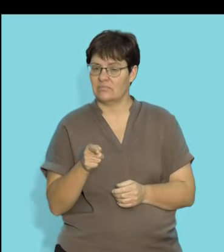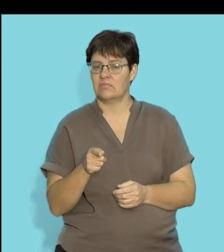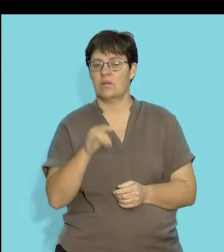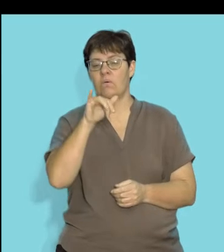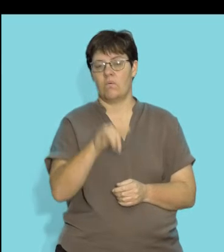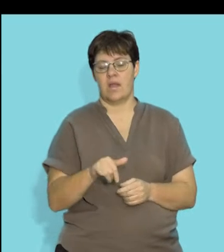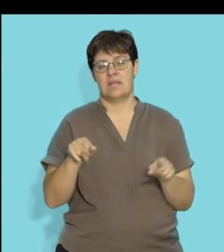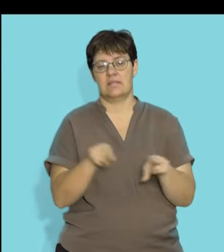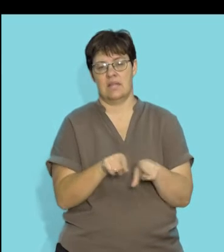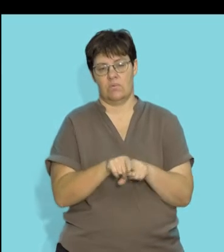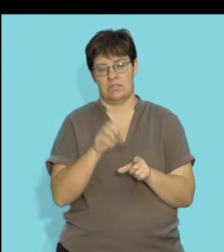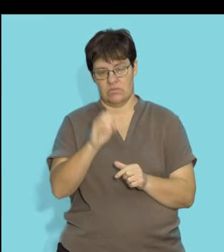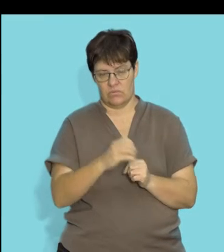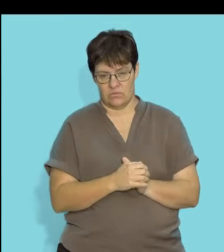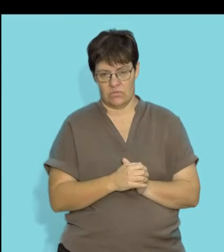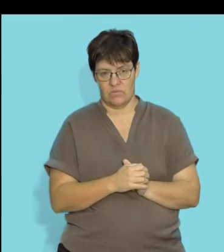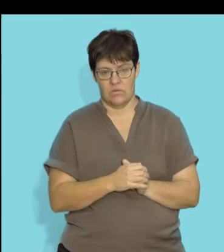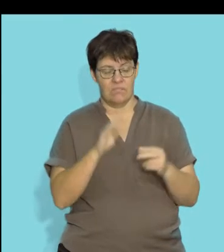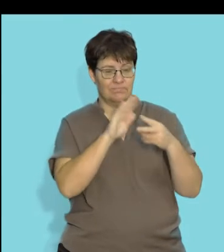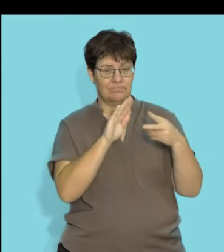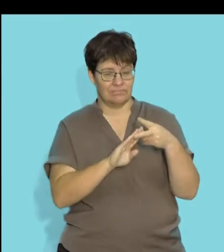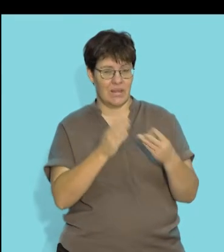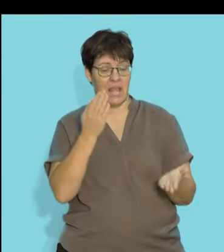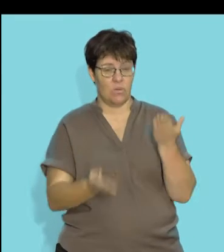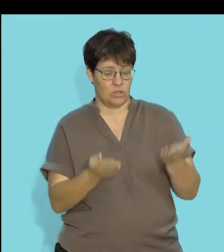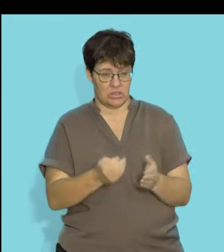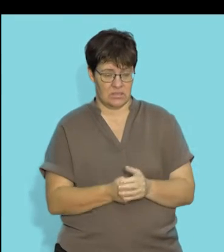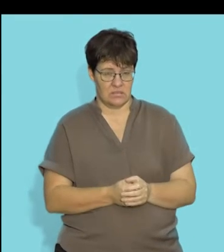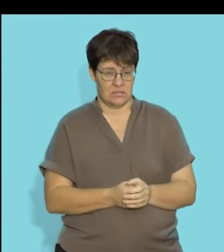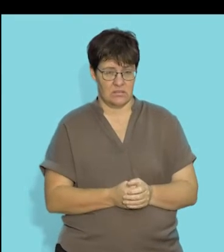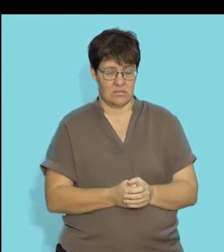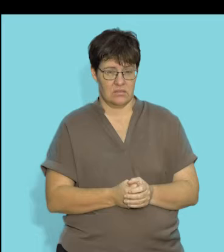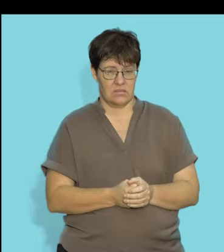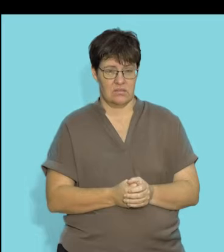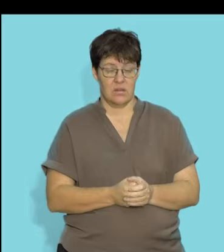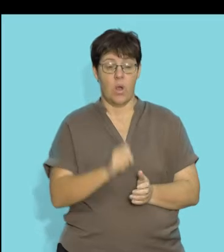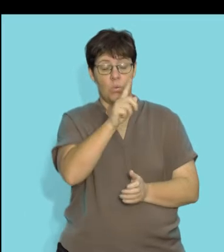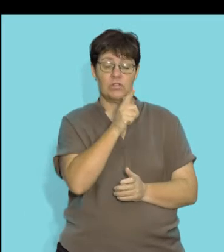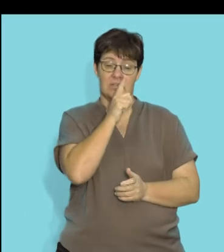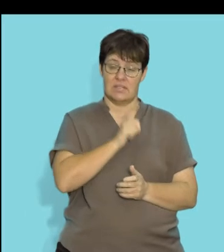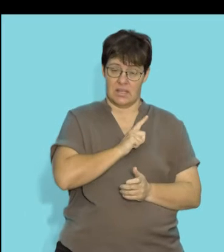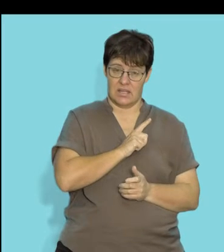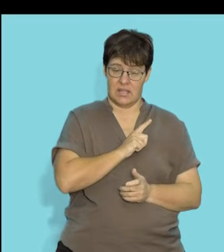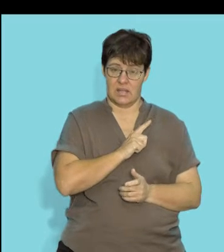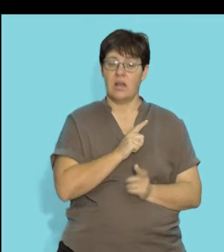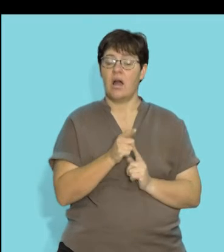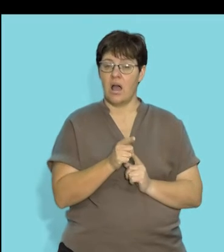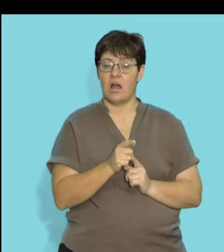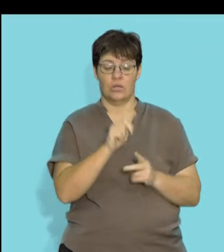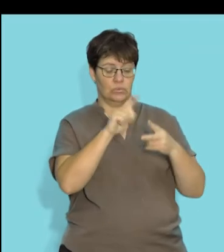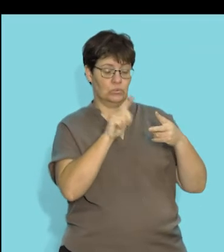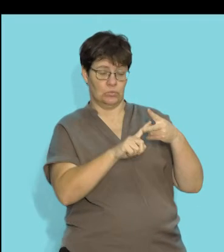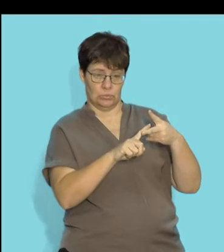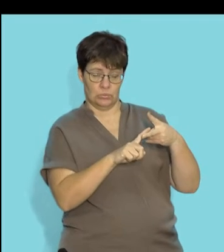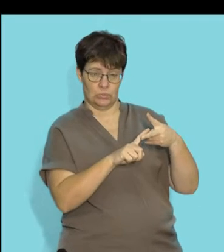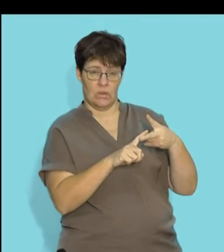x-axis. That's where y is equal to 0. So my 2 equations, if the question says to you, state